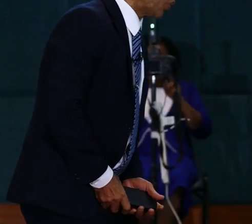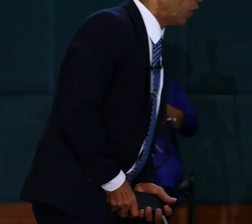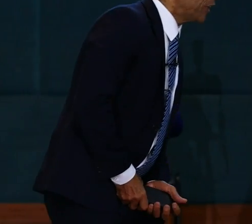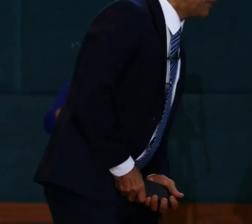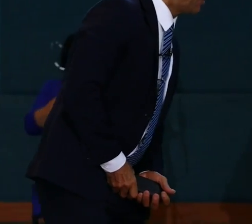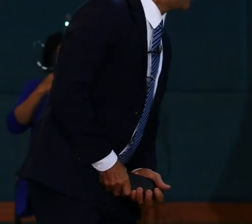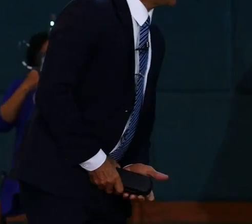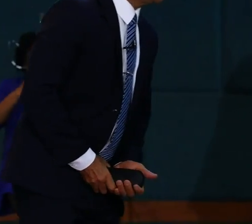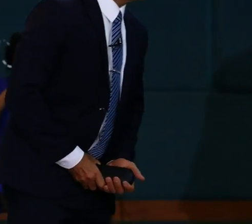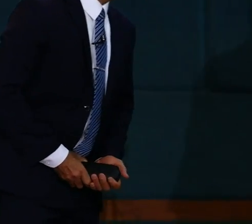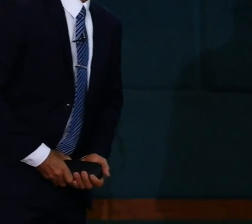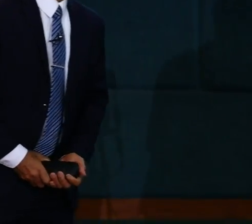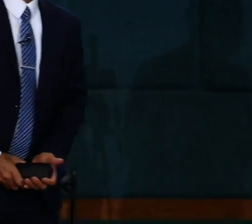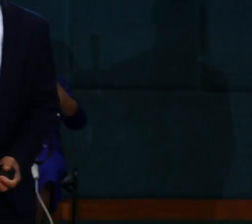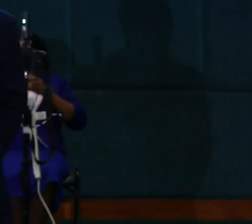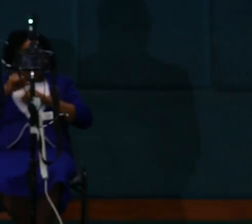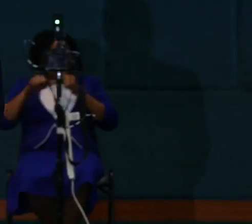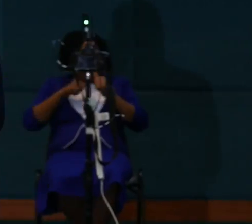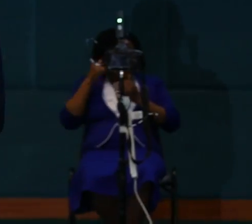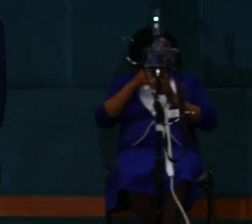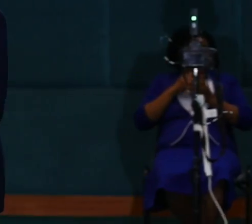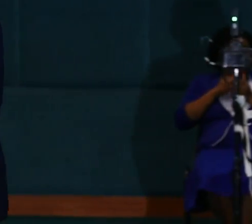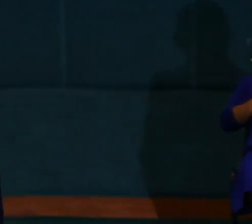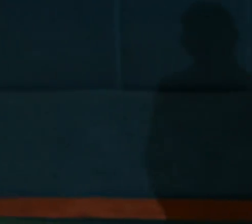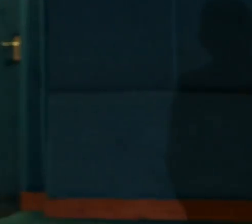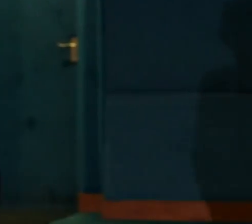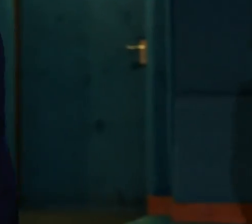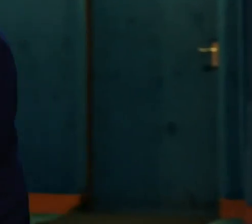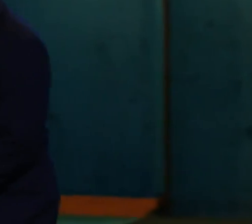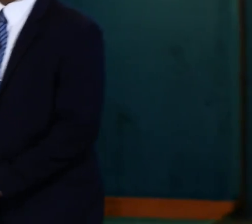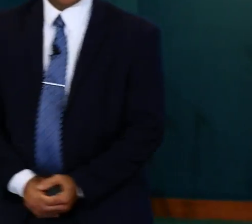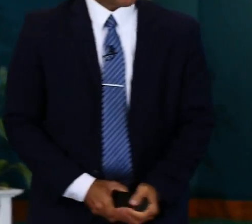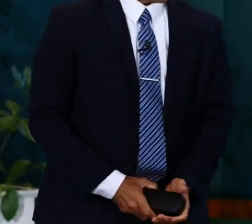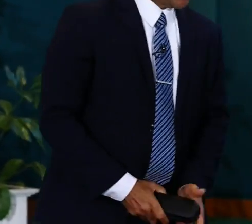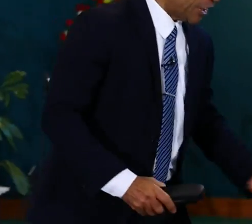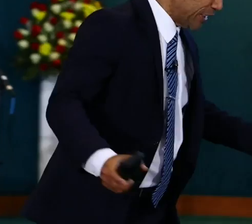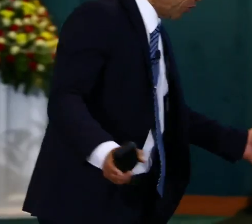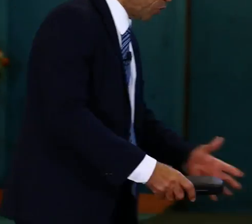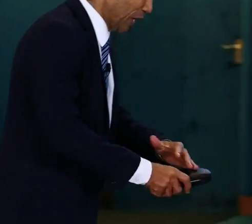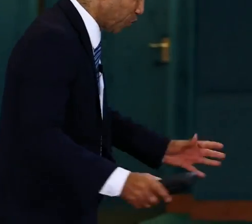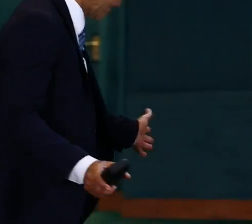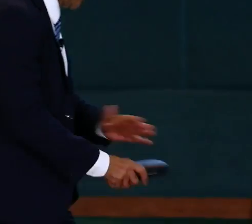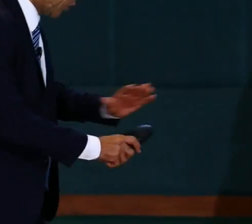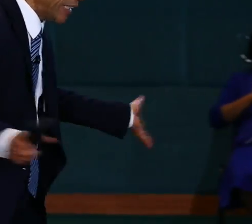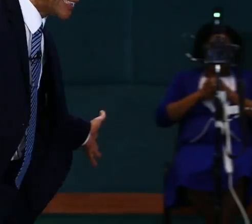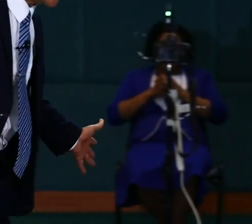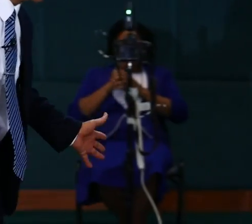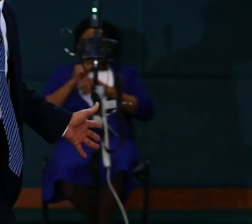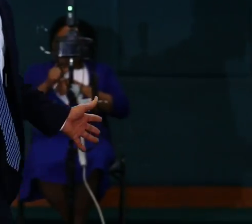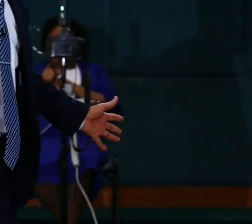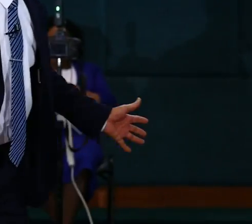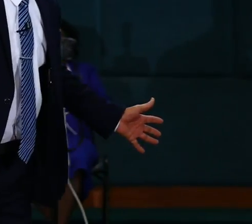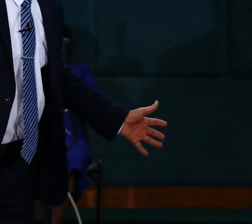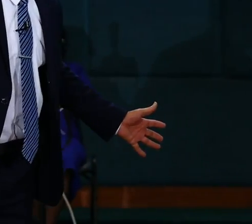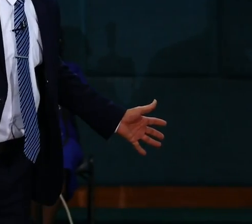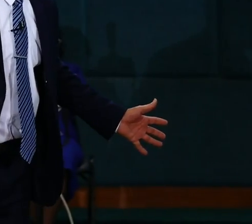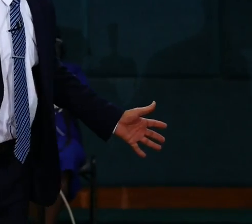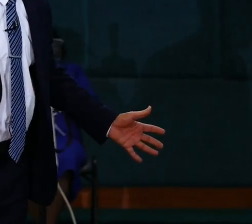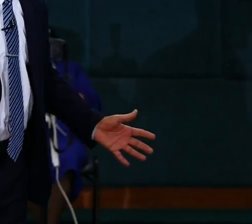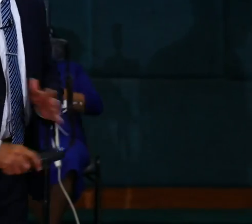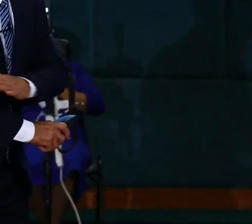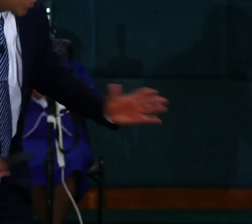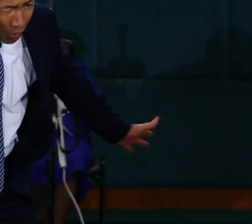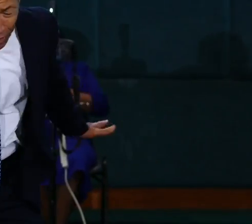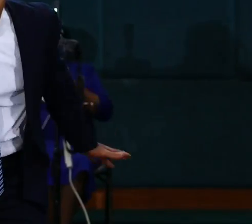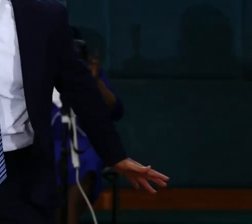White, she's worried about it. She's worried about it. She says, not one in 20 have I seen